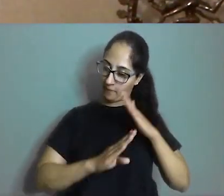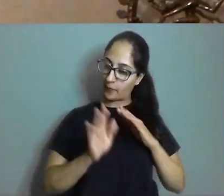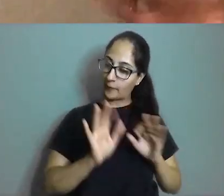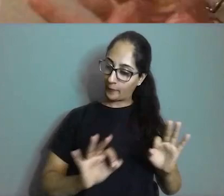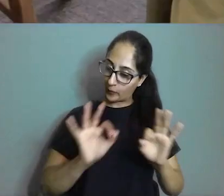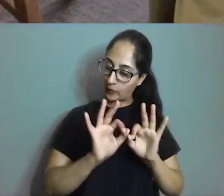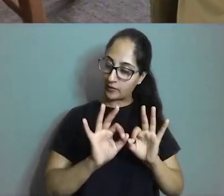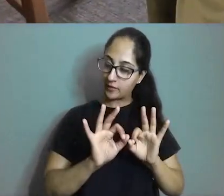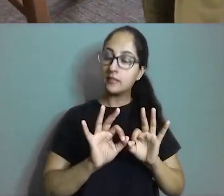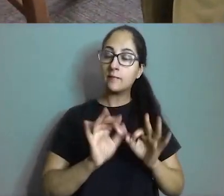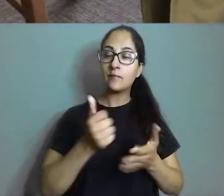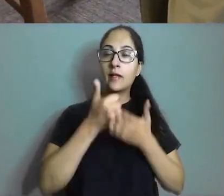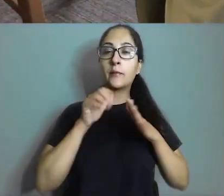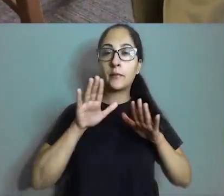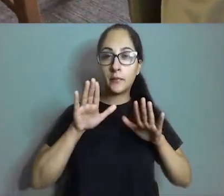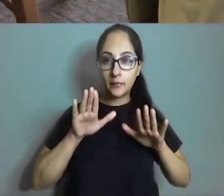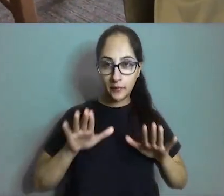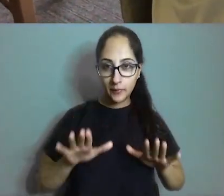think, is one of the